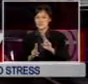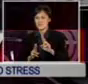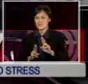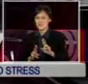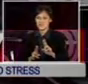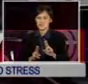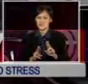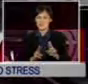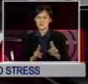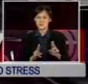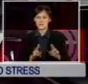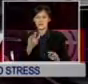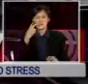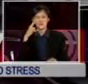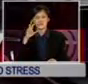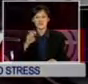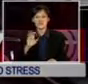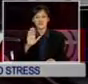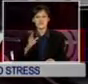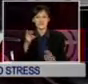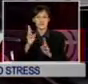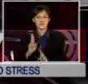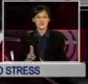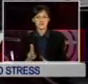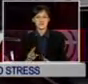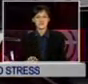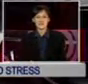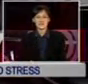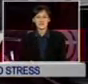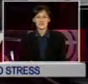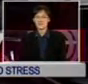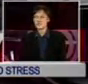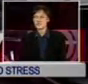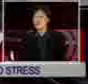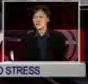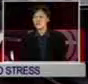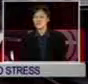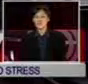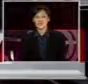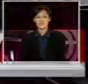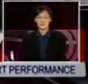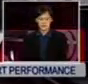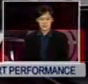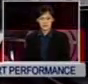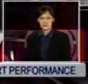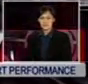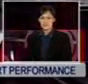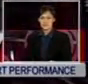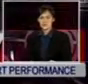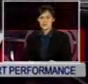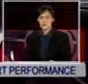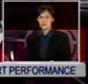Mr. Witness, Your Honor, we are offering the testimony of Ms. Annabel Chongson